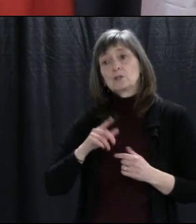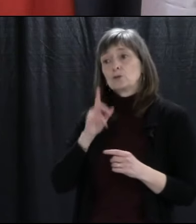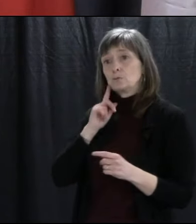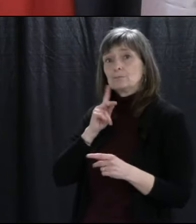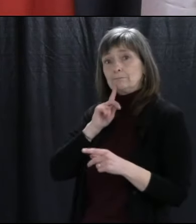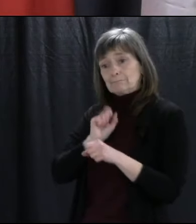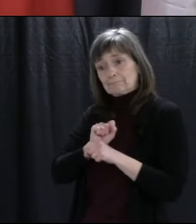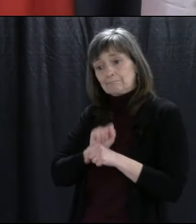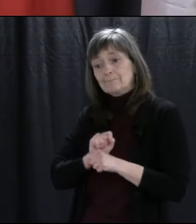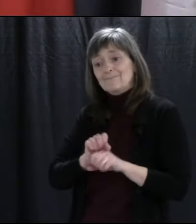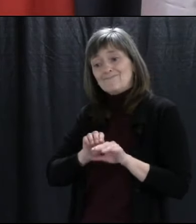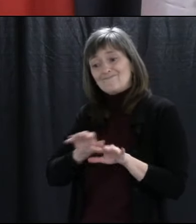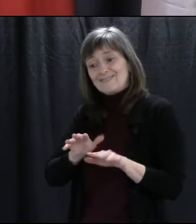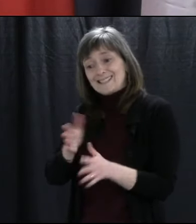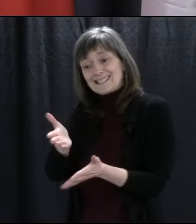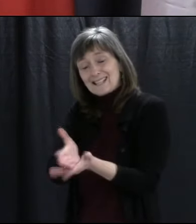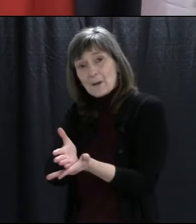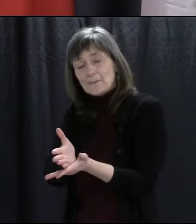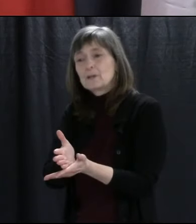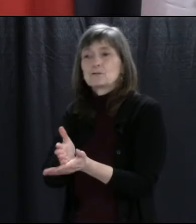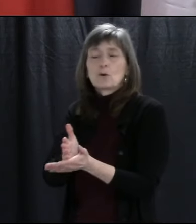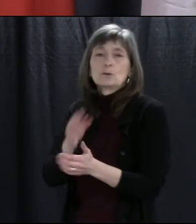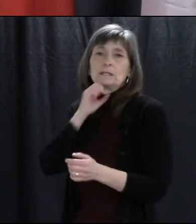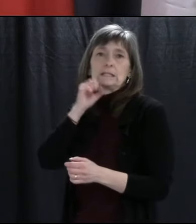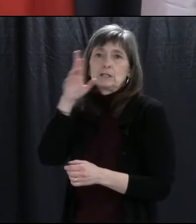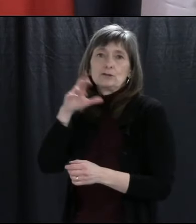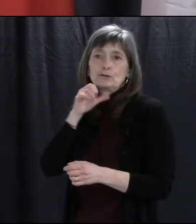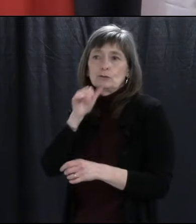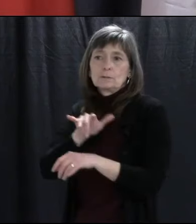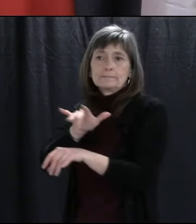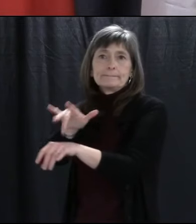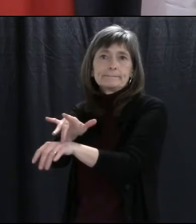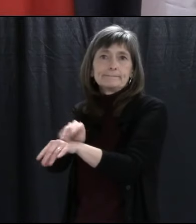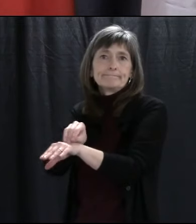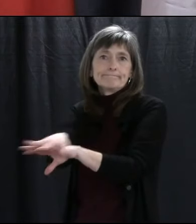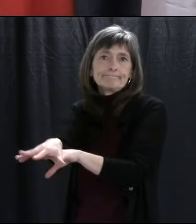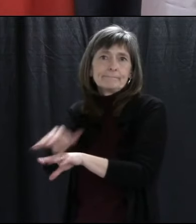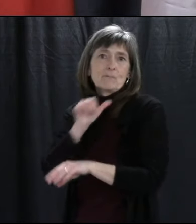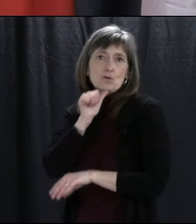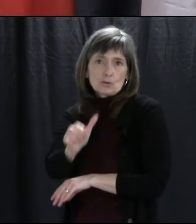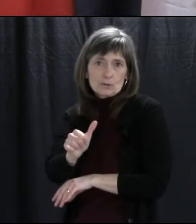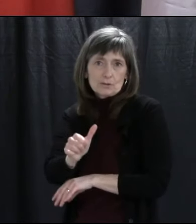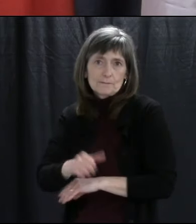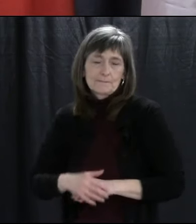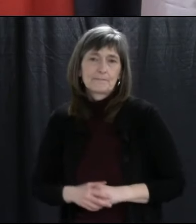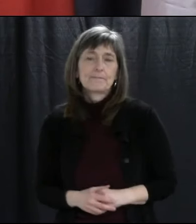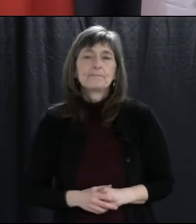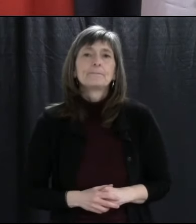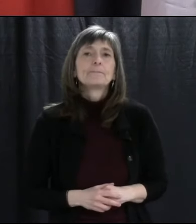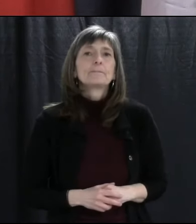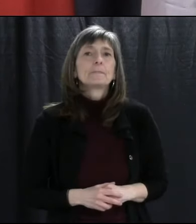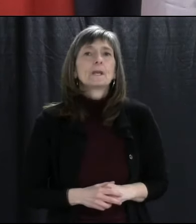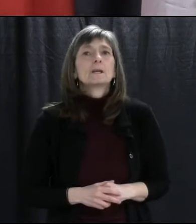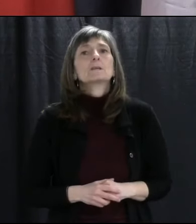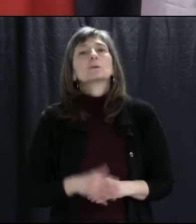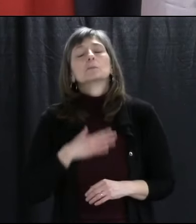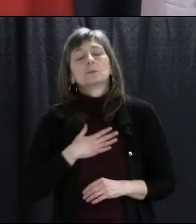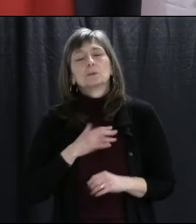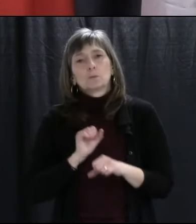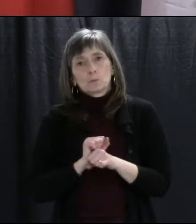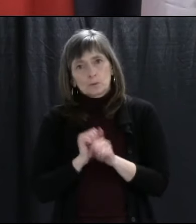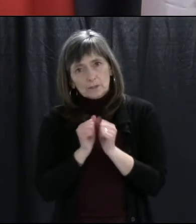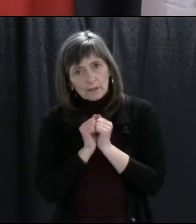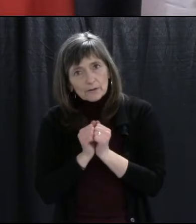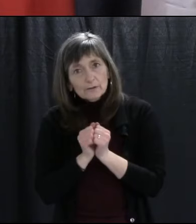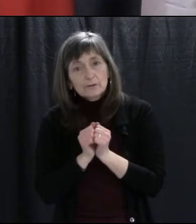to stop the spread, especially to the most vulnerable in our society. So let's all continue to work together. We really appreciate the